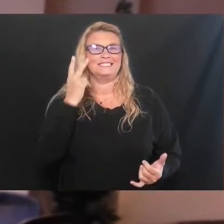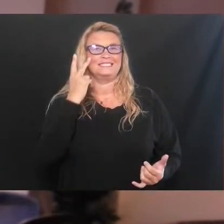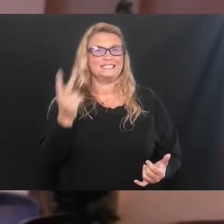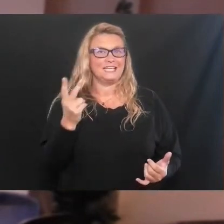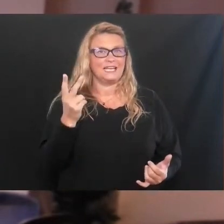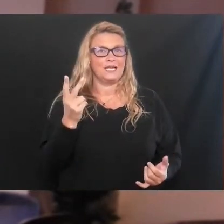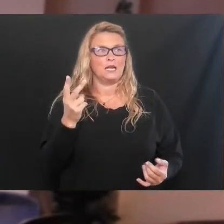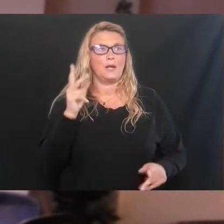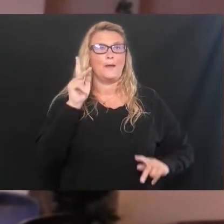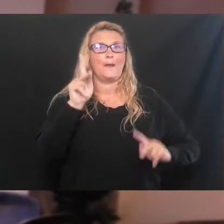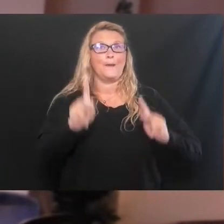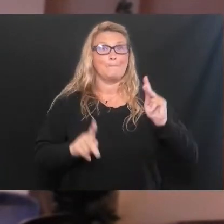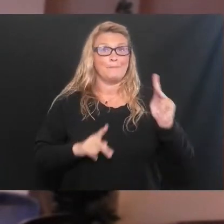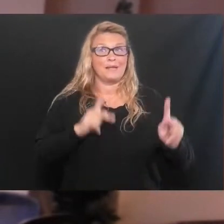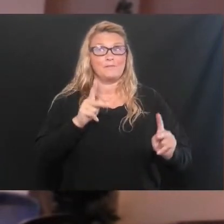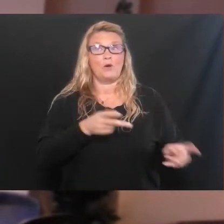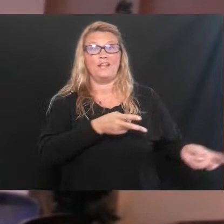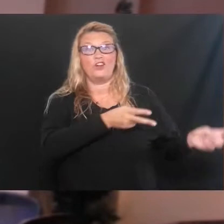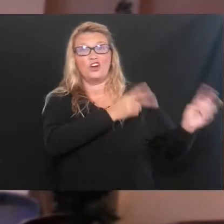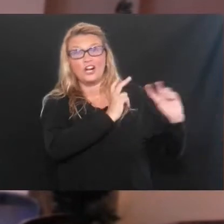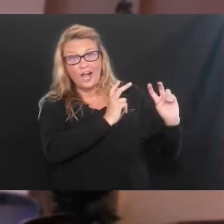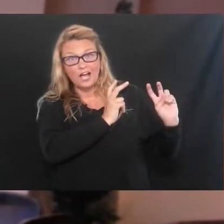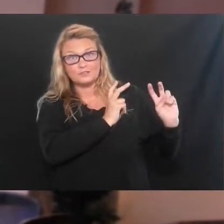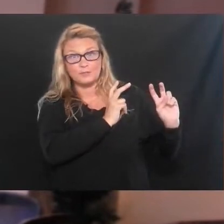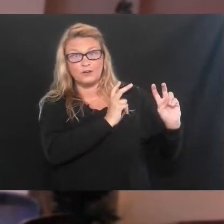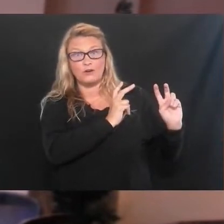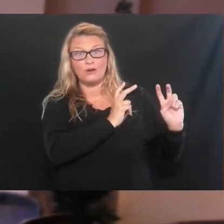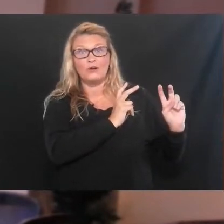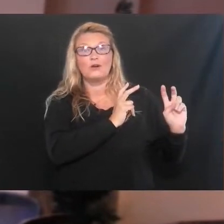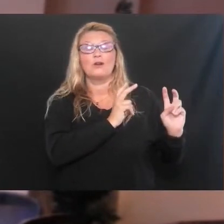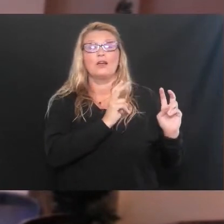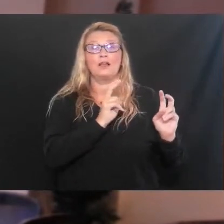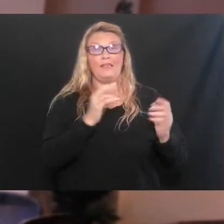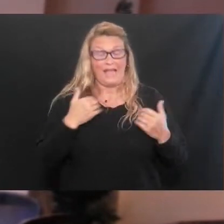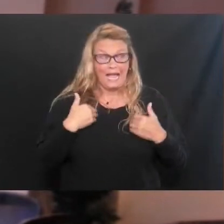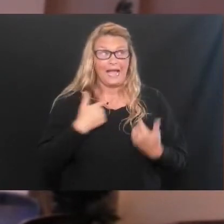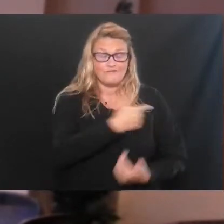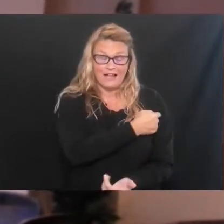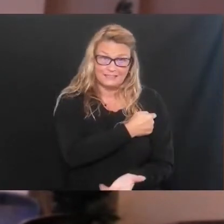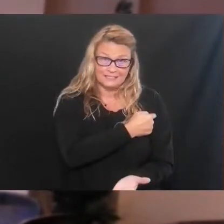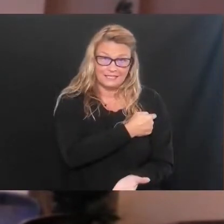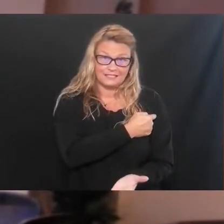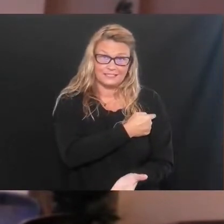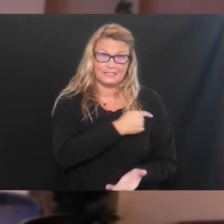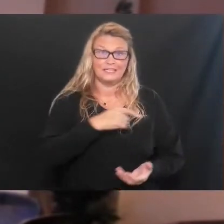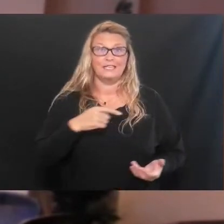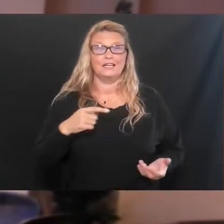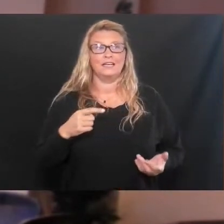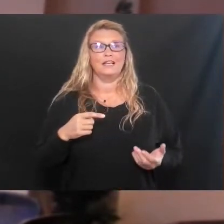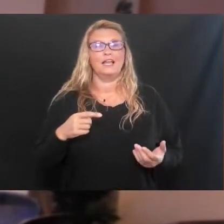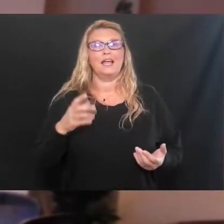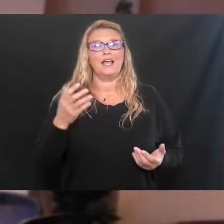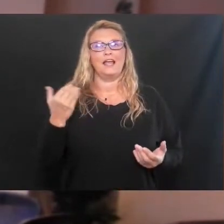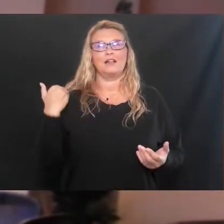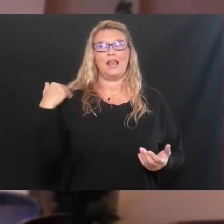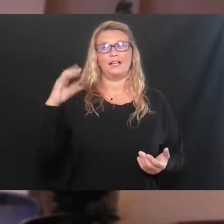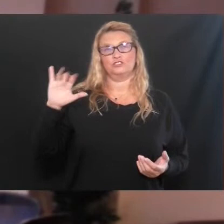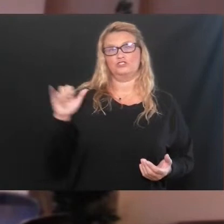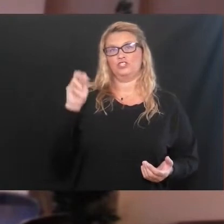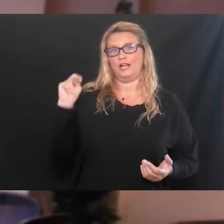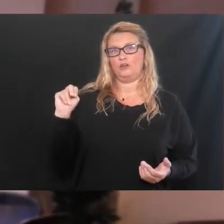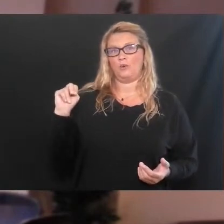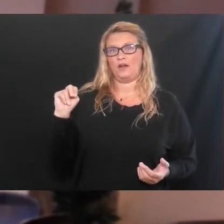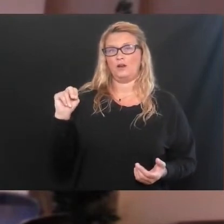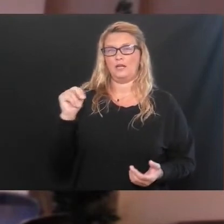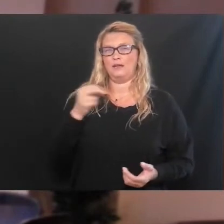also are completely vaccinated. And they've seen that people that were completely vaccinated and finished in January versus people